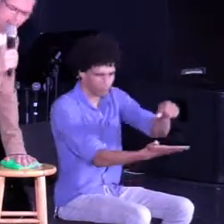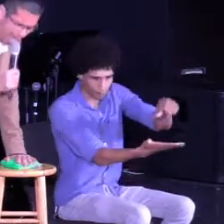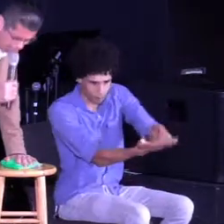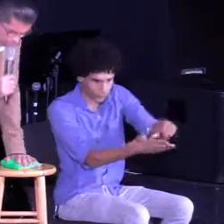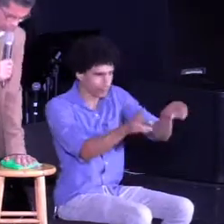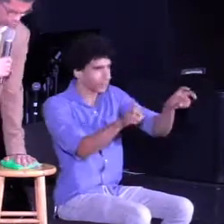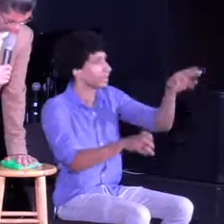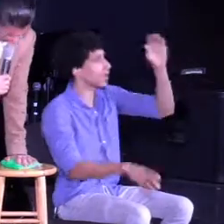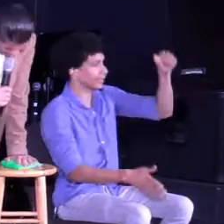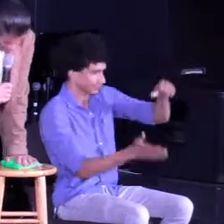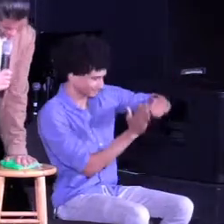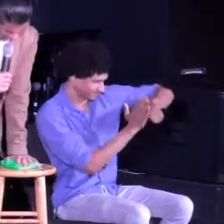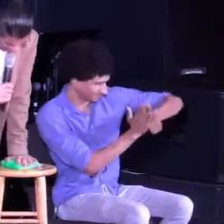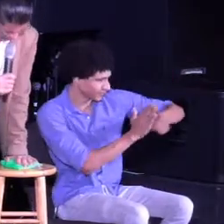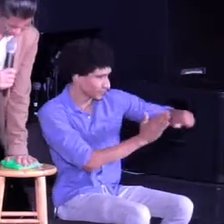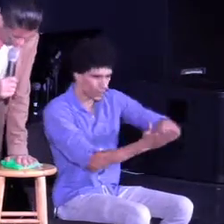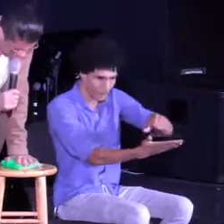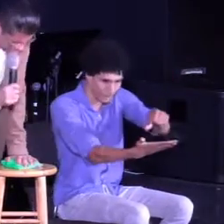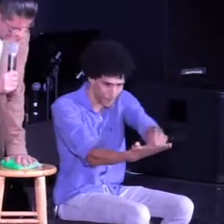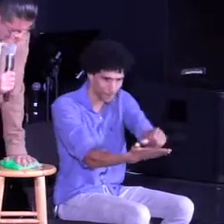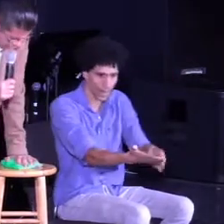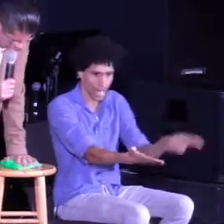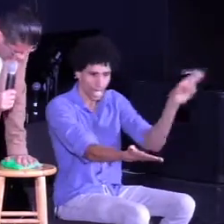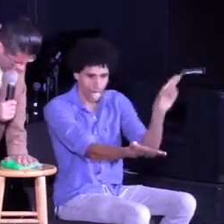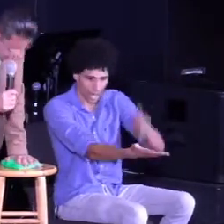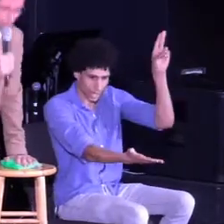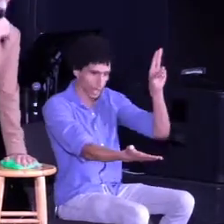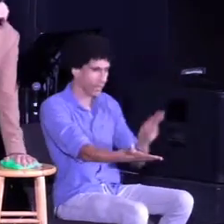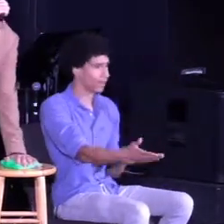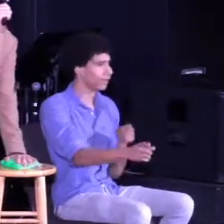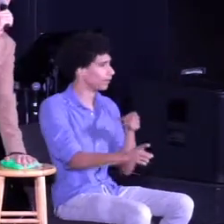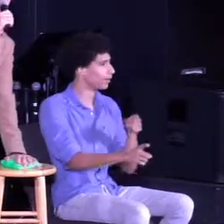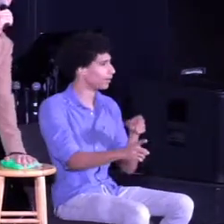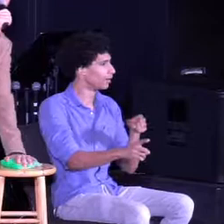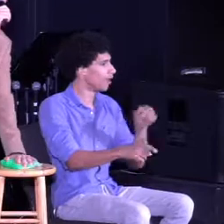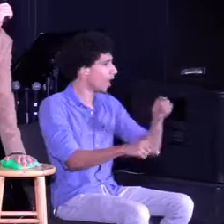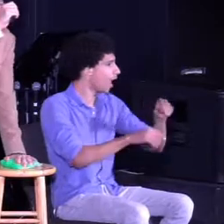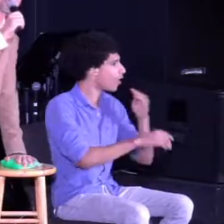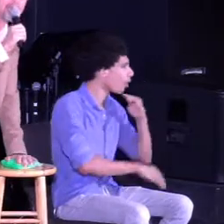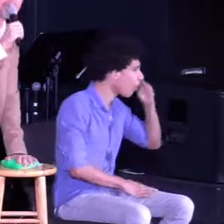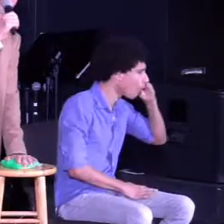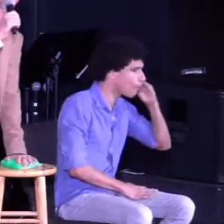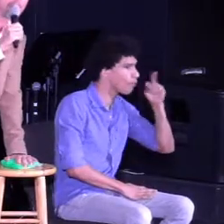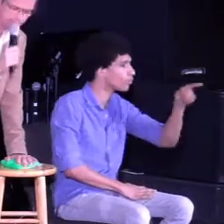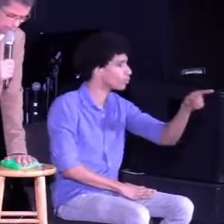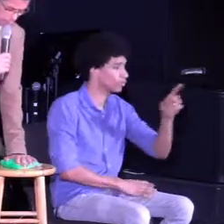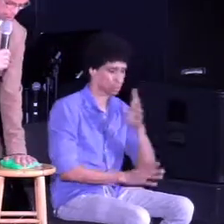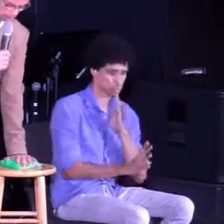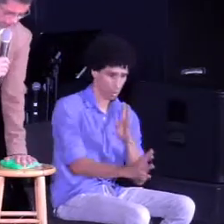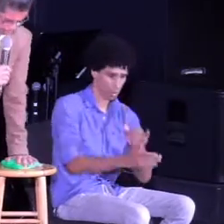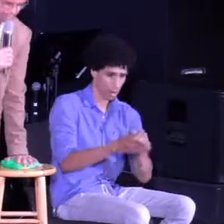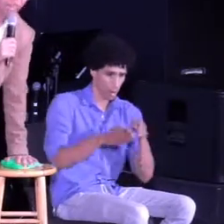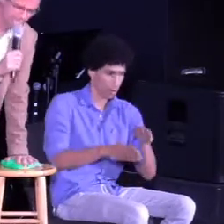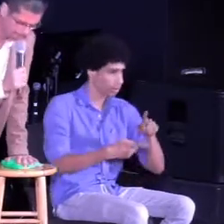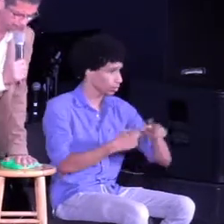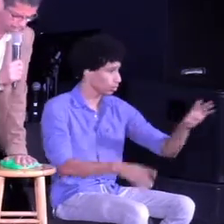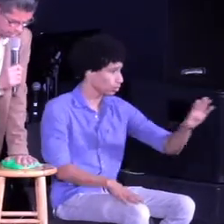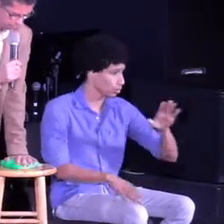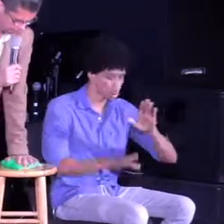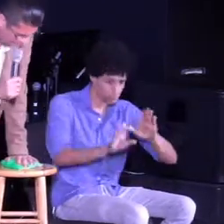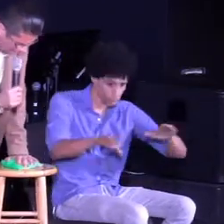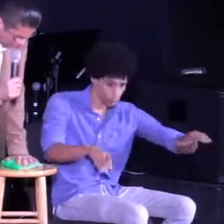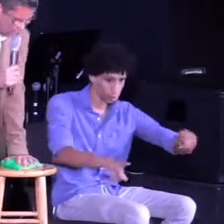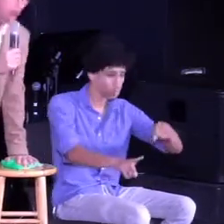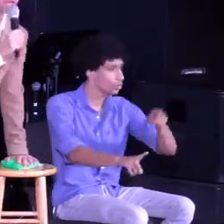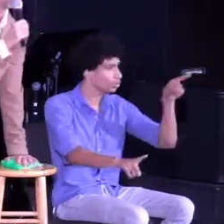Christ at your house, you are pressing the imprint of God at your house. When you talk like this to your kids like Christ, you are putting the imprint